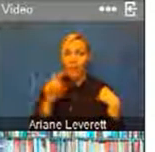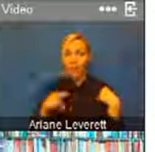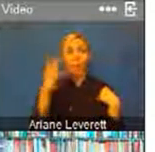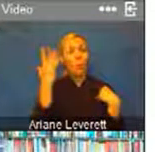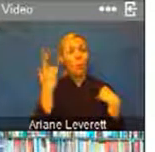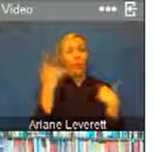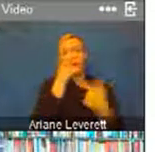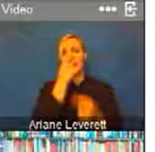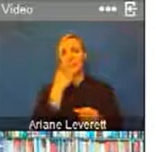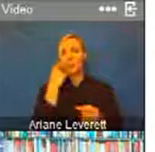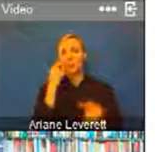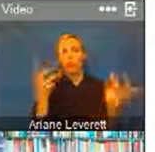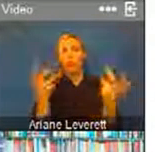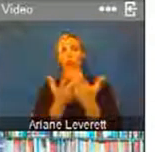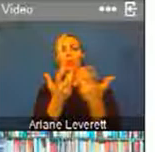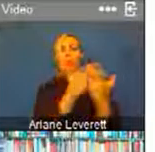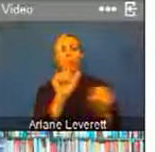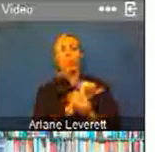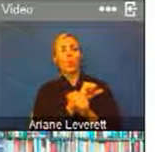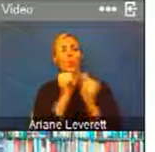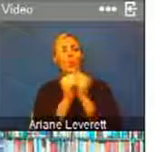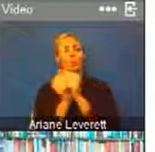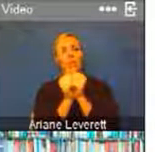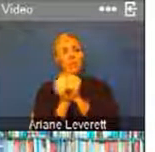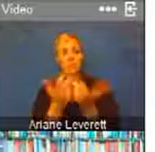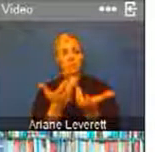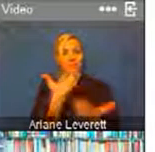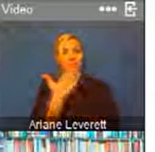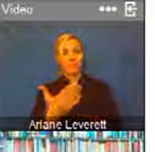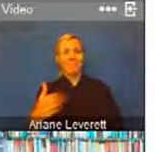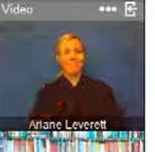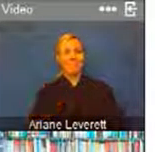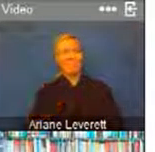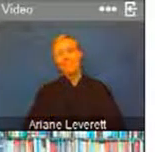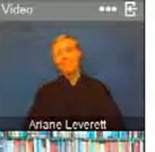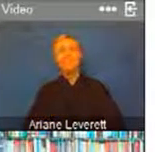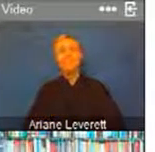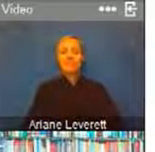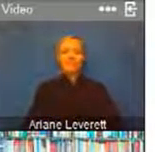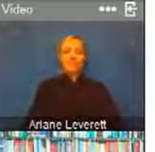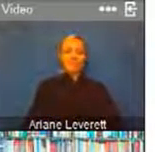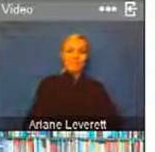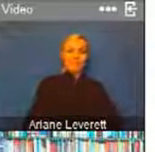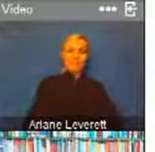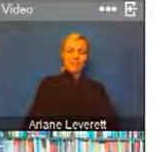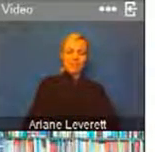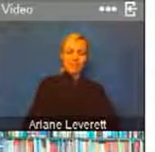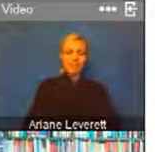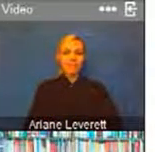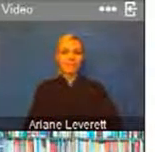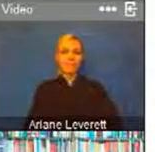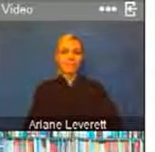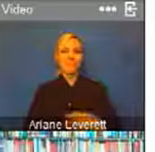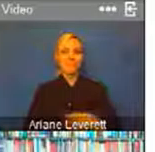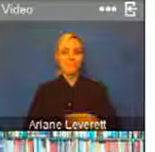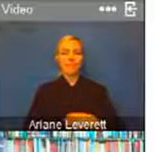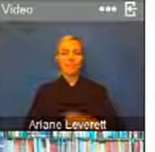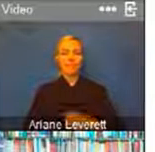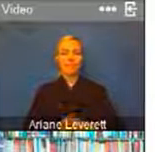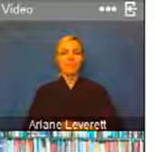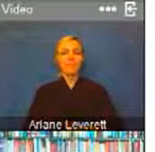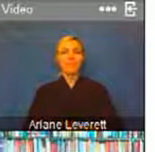you. Thank you. So thank you very much for the interesting presentation. I guess that the participants